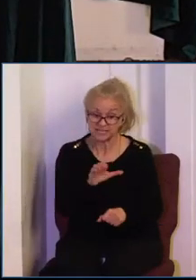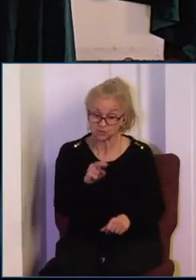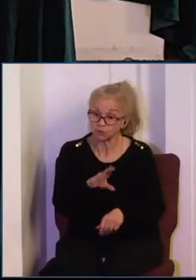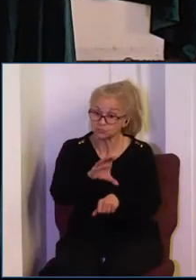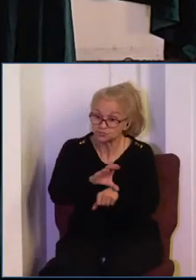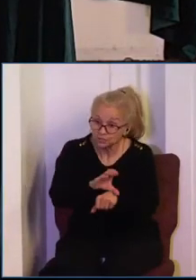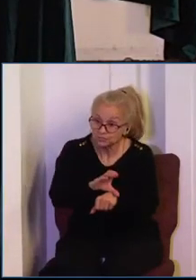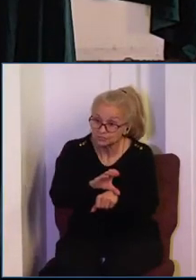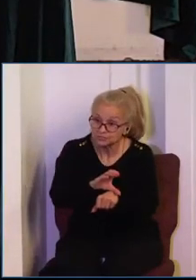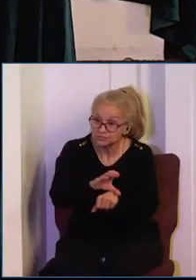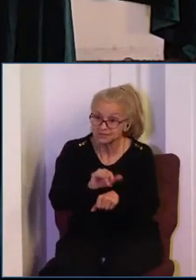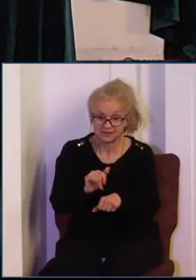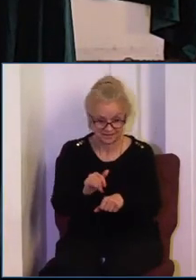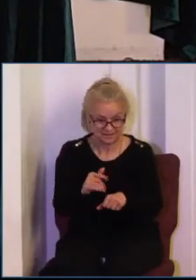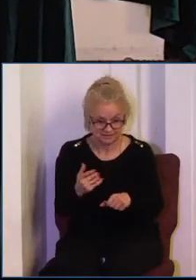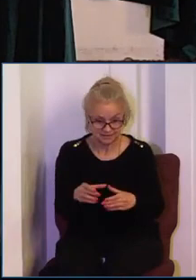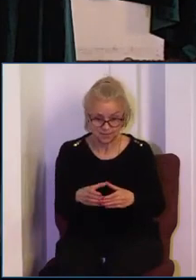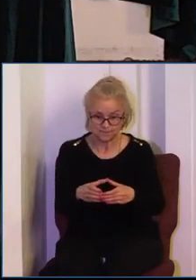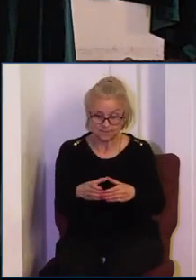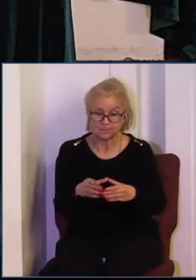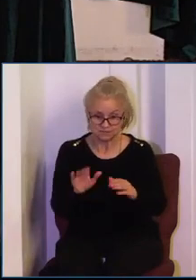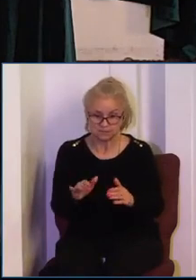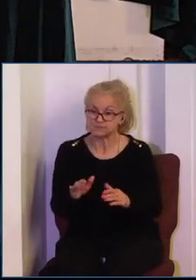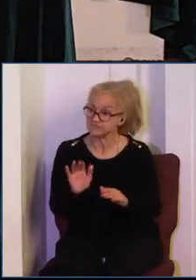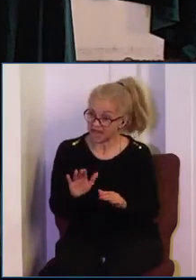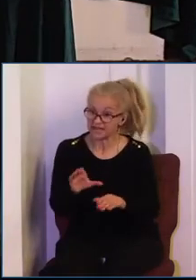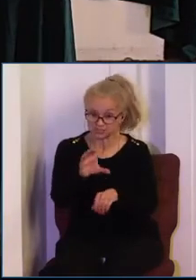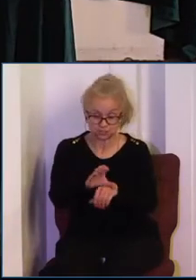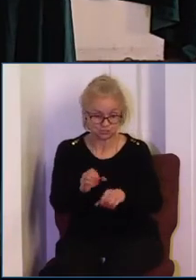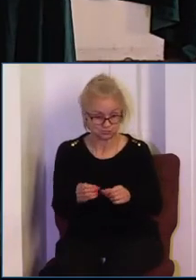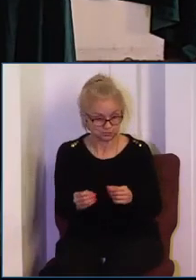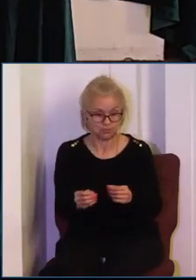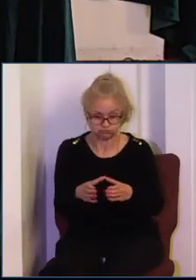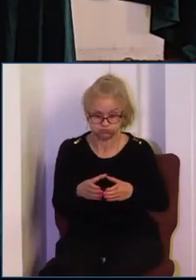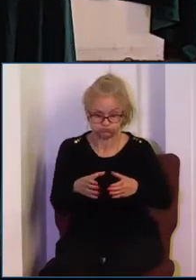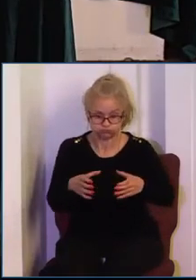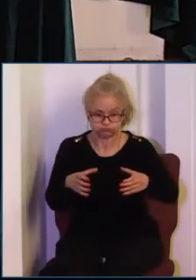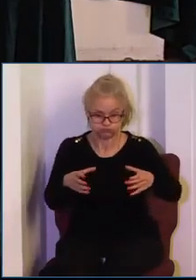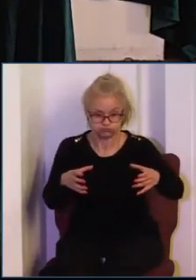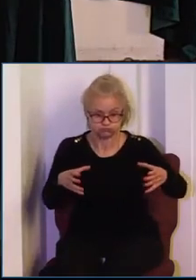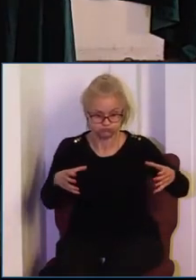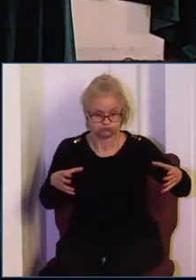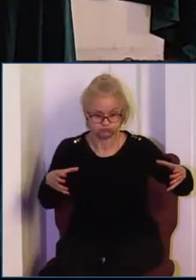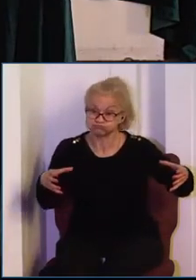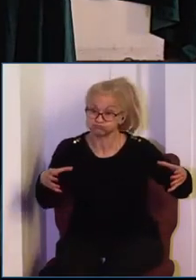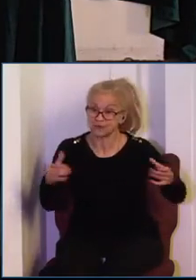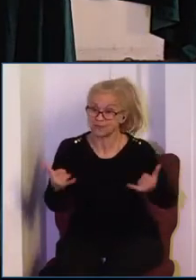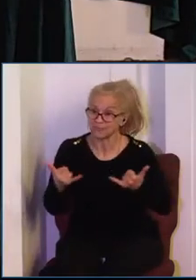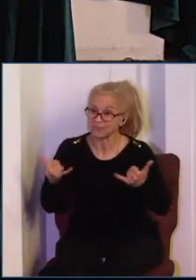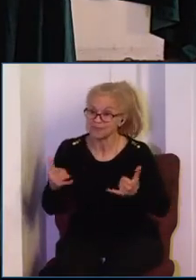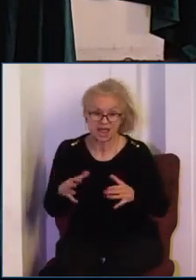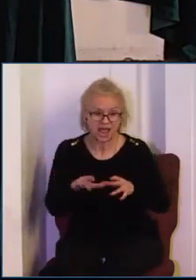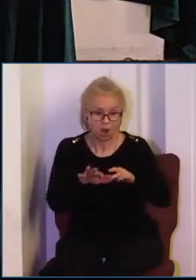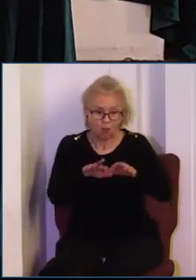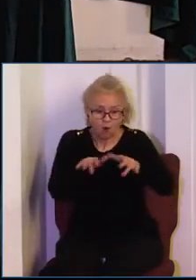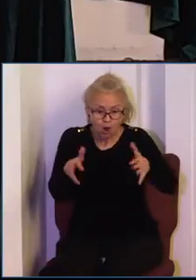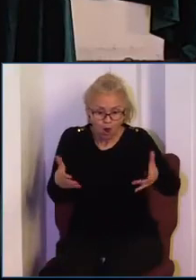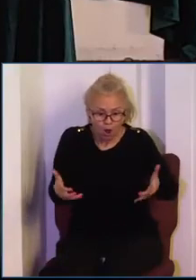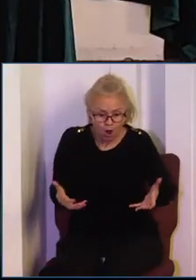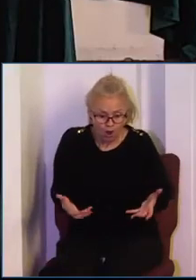church in it and been something. That church had then grown and grown, and now it's a worldwide